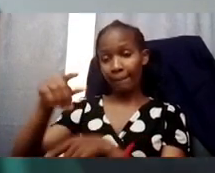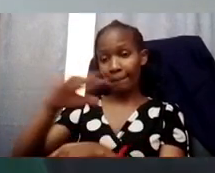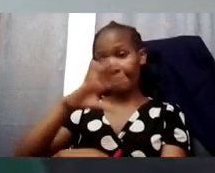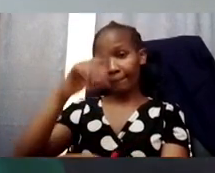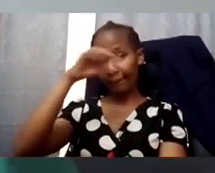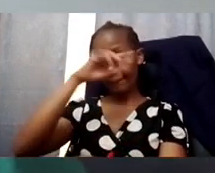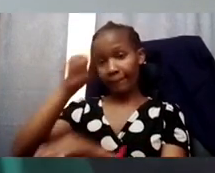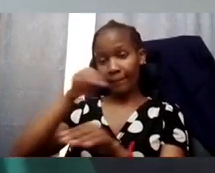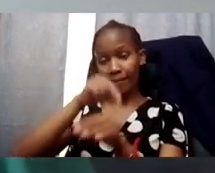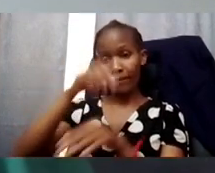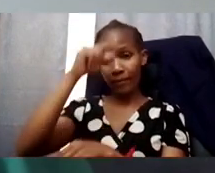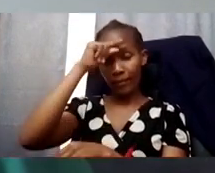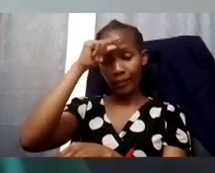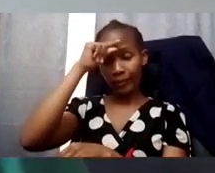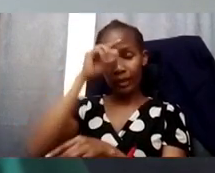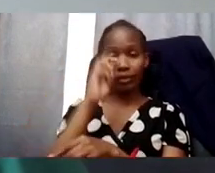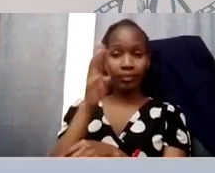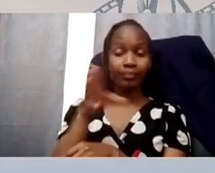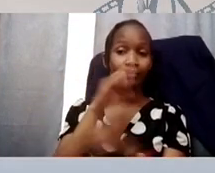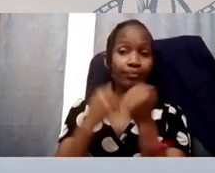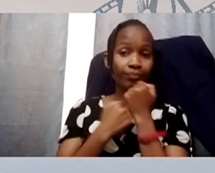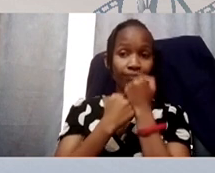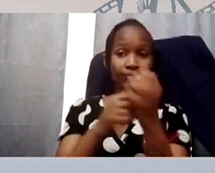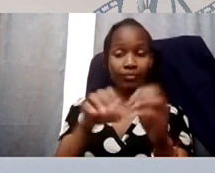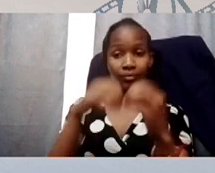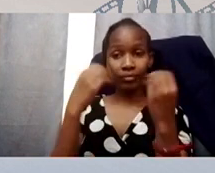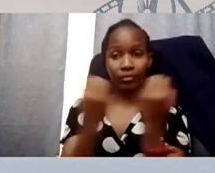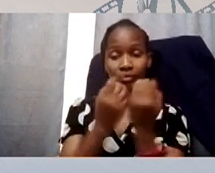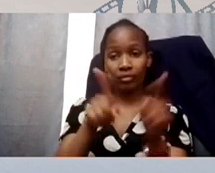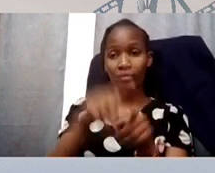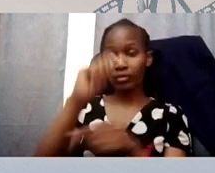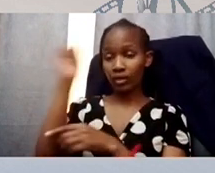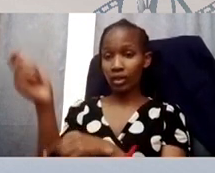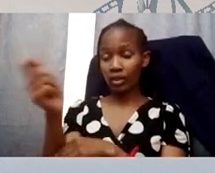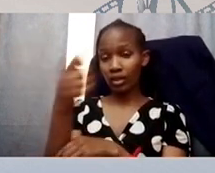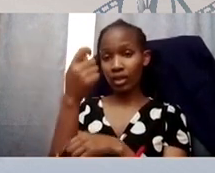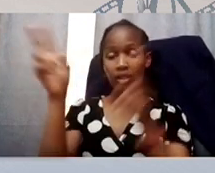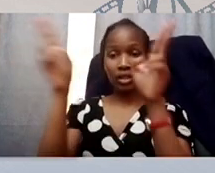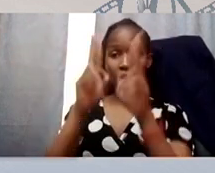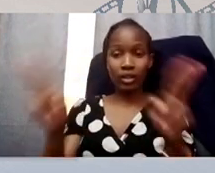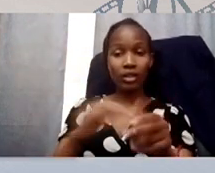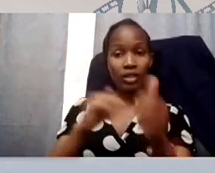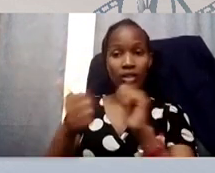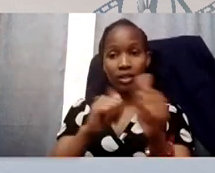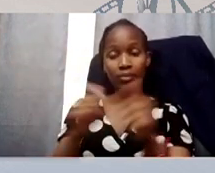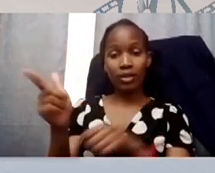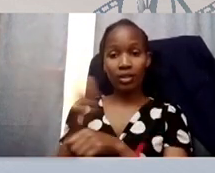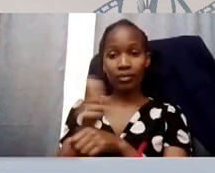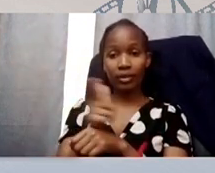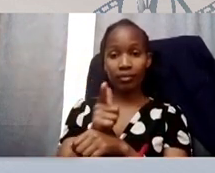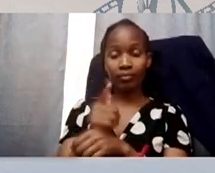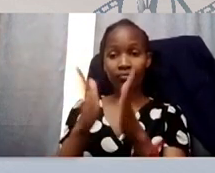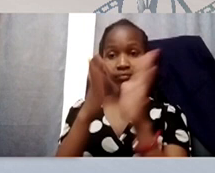in support of organizations such as the Kenya International Sports Film Festival actually coming to